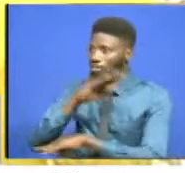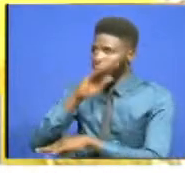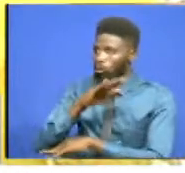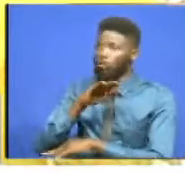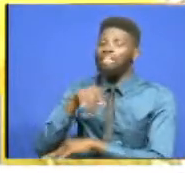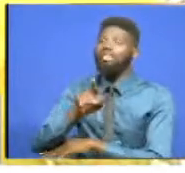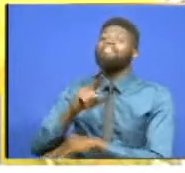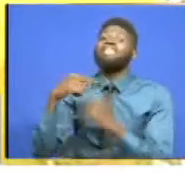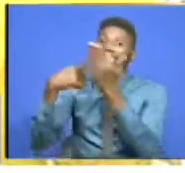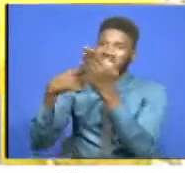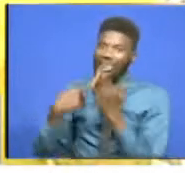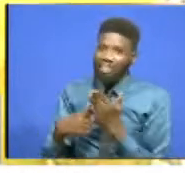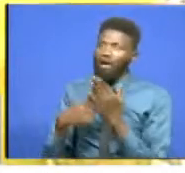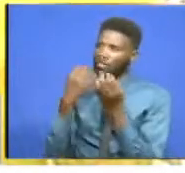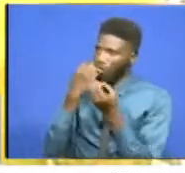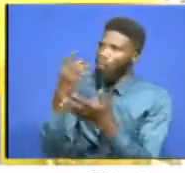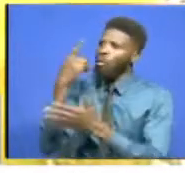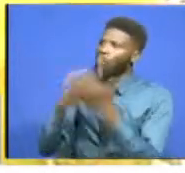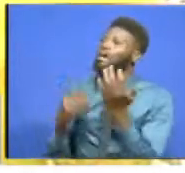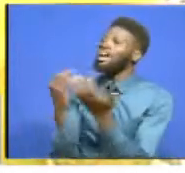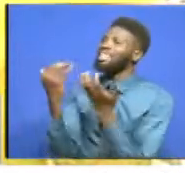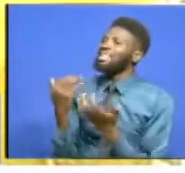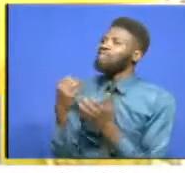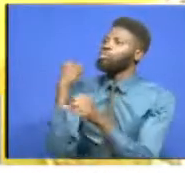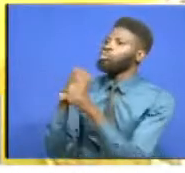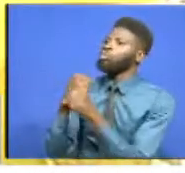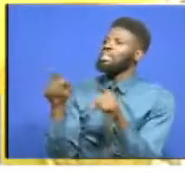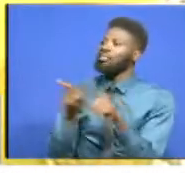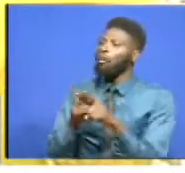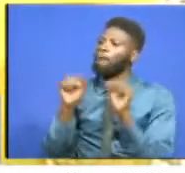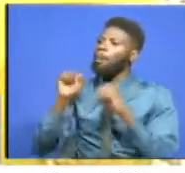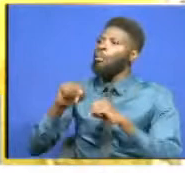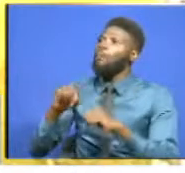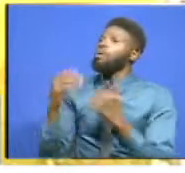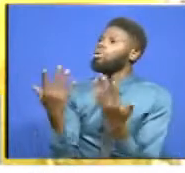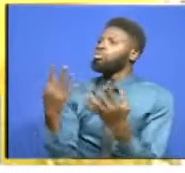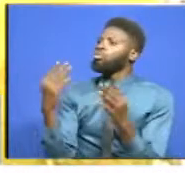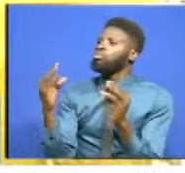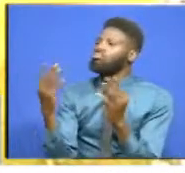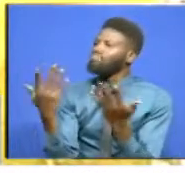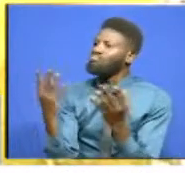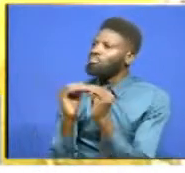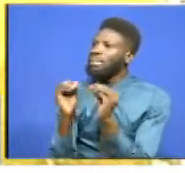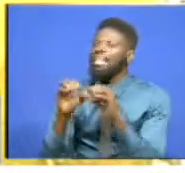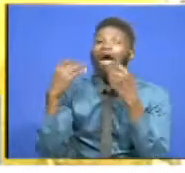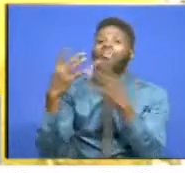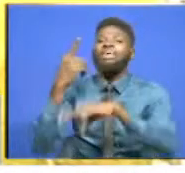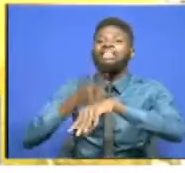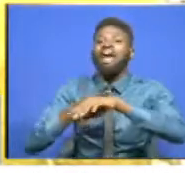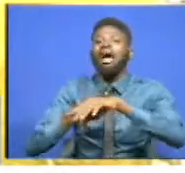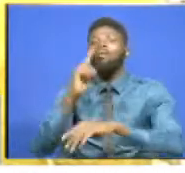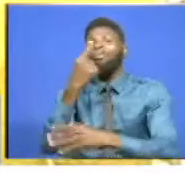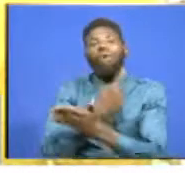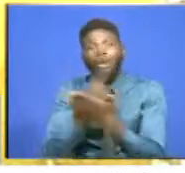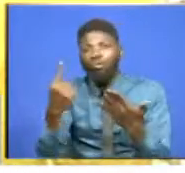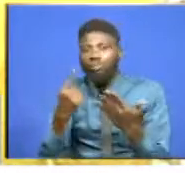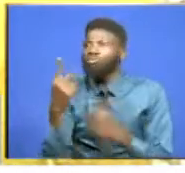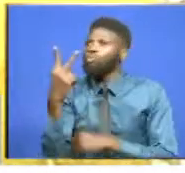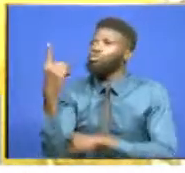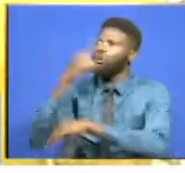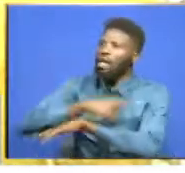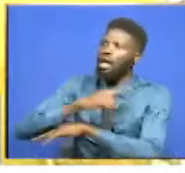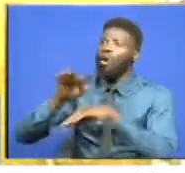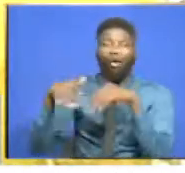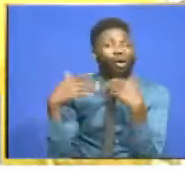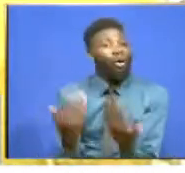to be done and what is possible to be done. How many times should we be meeting in a week? And then whether it is 2 days or like before, or